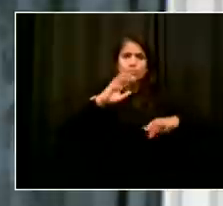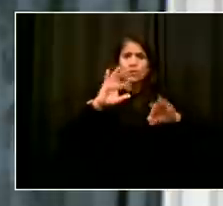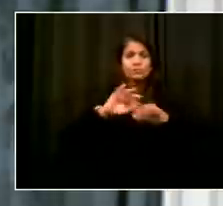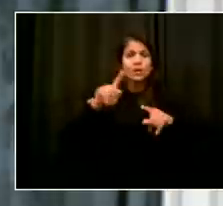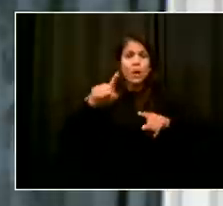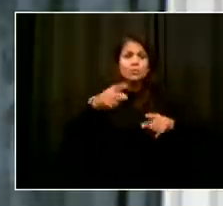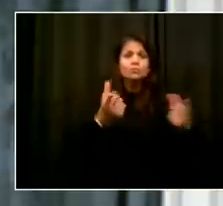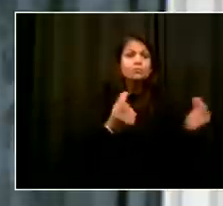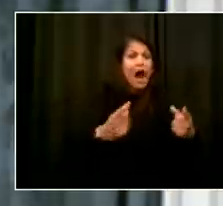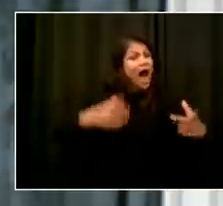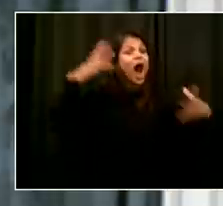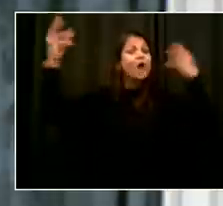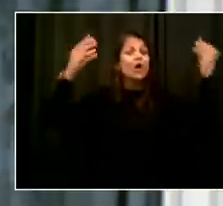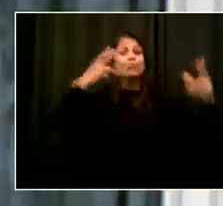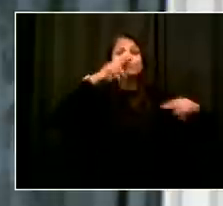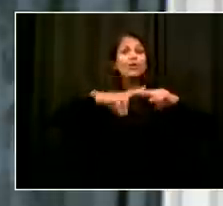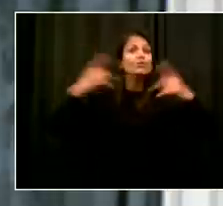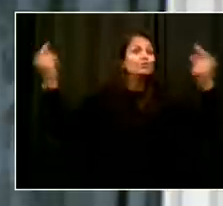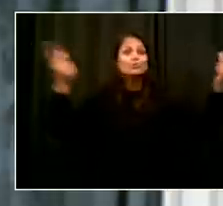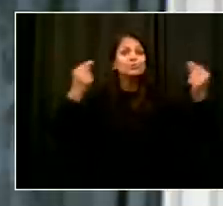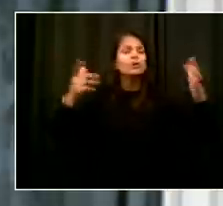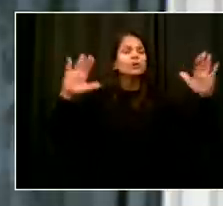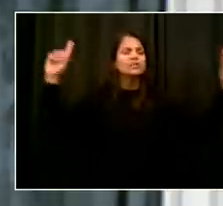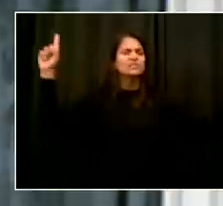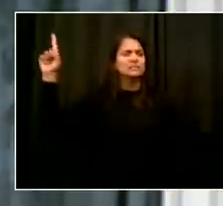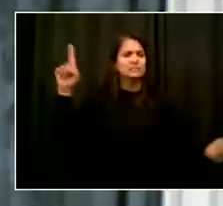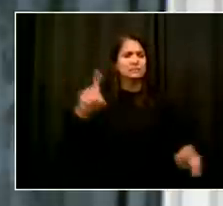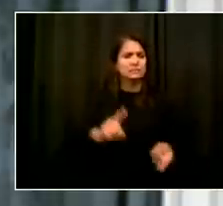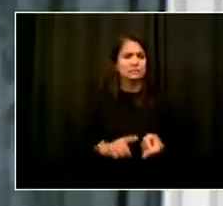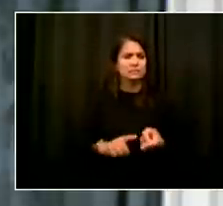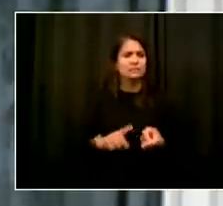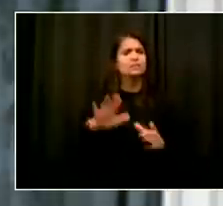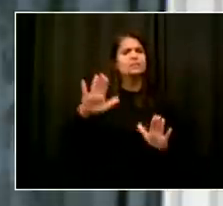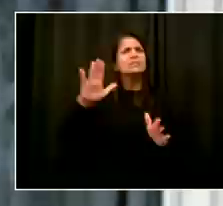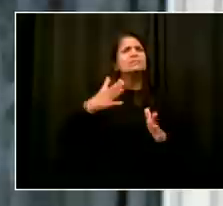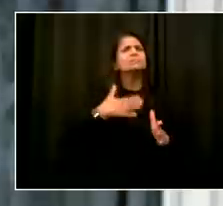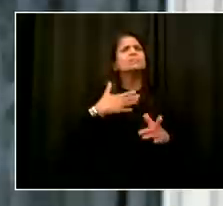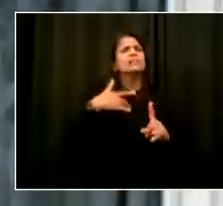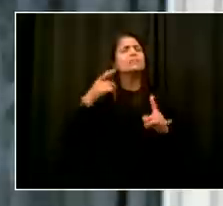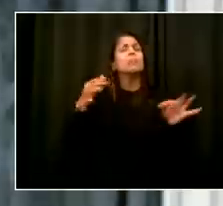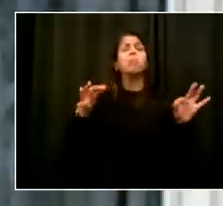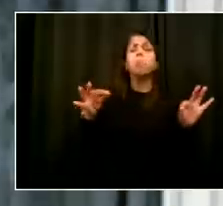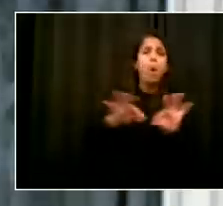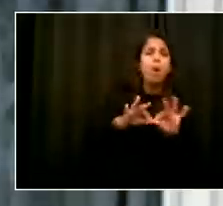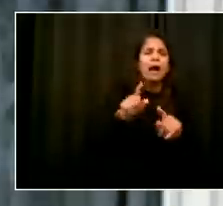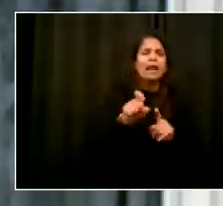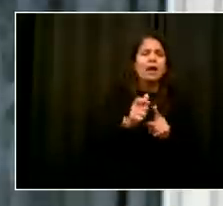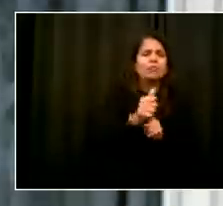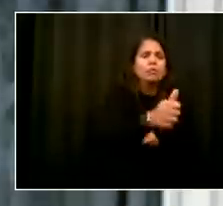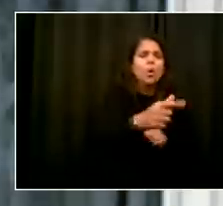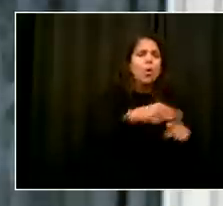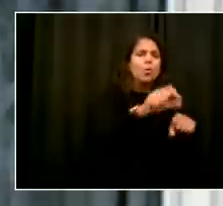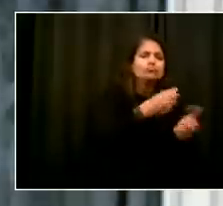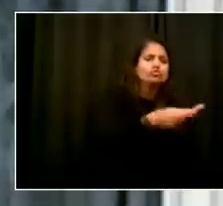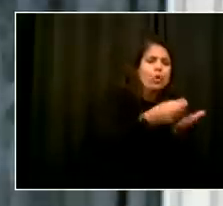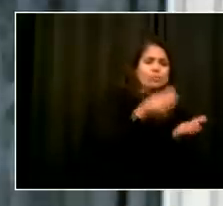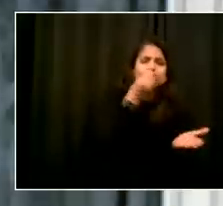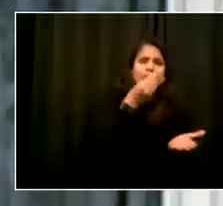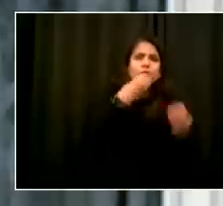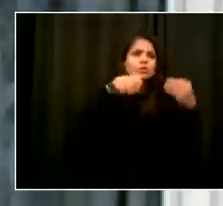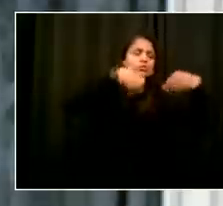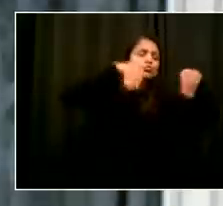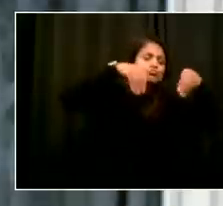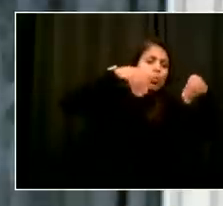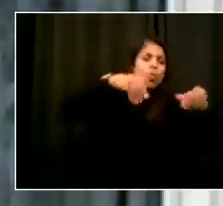for COVID, as well as for other conditions. Whether for diabetes or depression, it's important to keep seeking